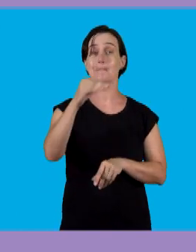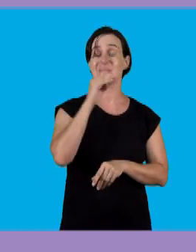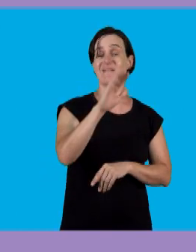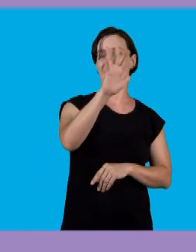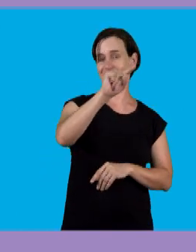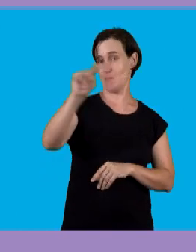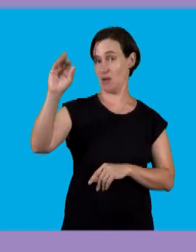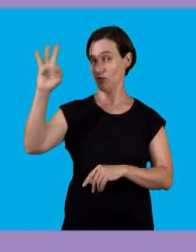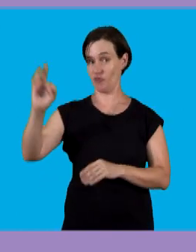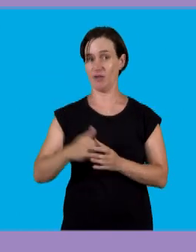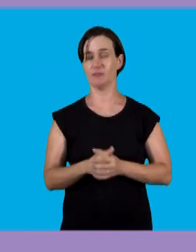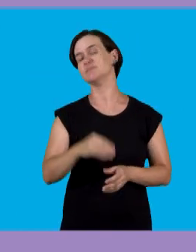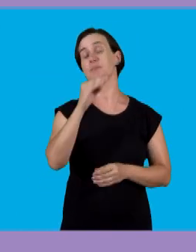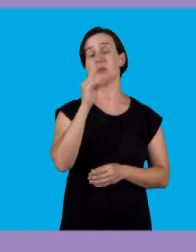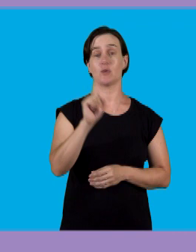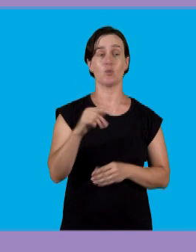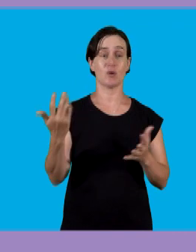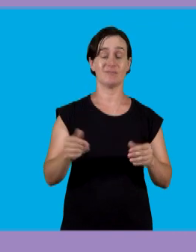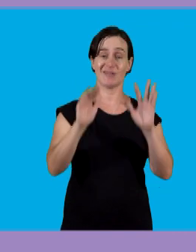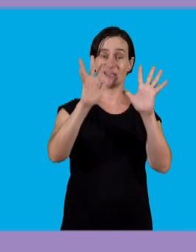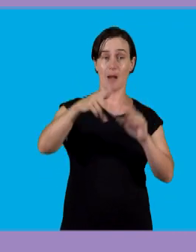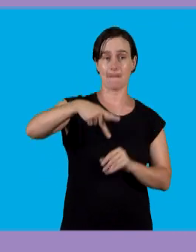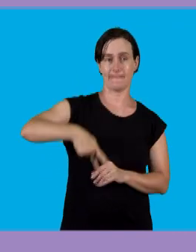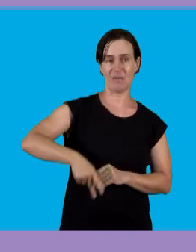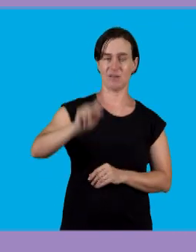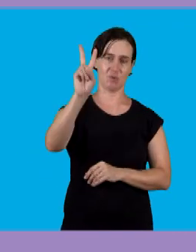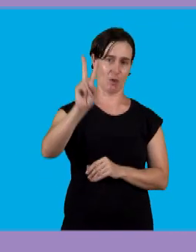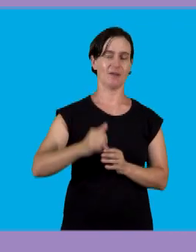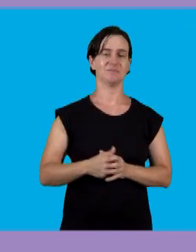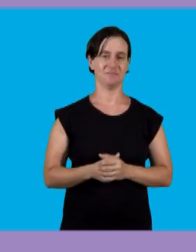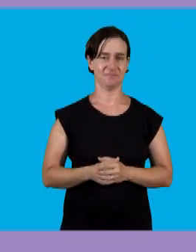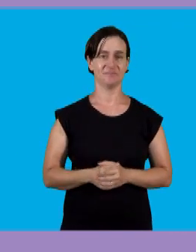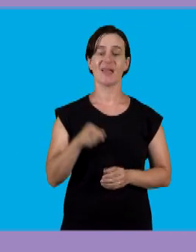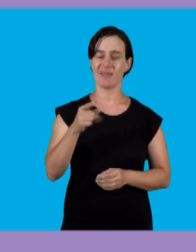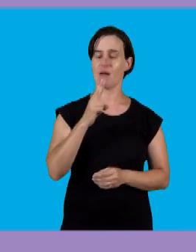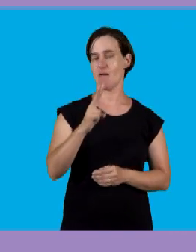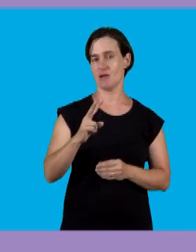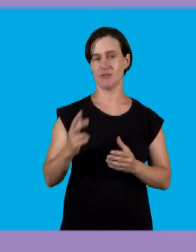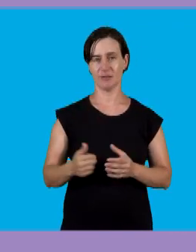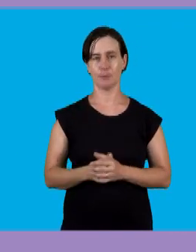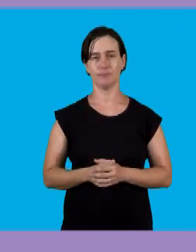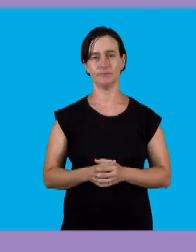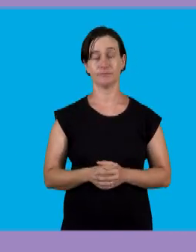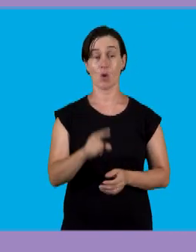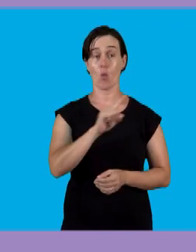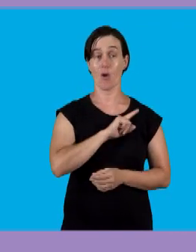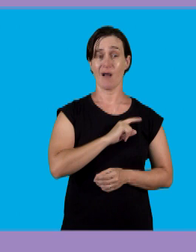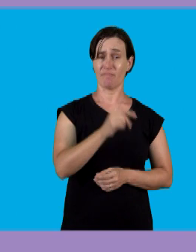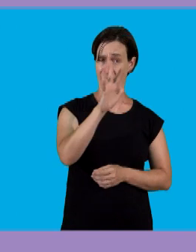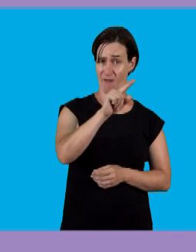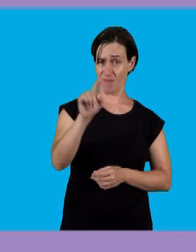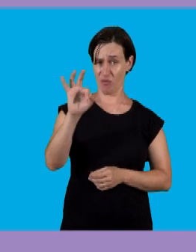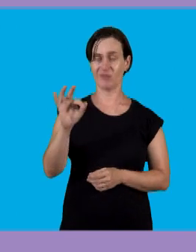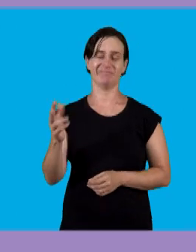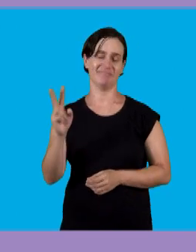a 10p squared. And that is going to be our answer, because 5 minus 3 is equals